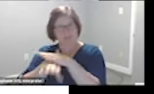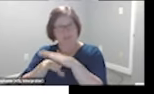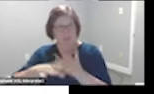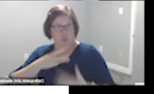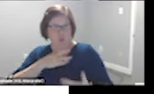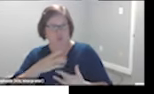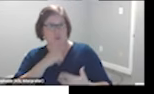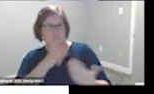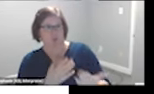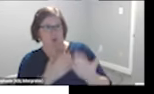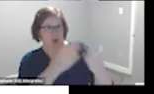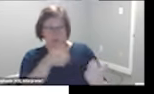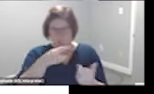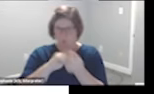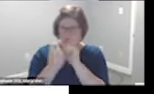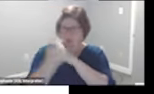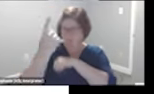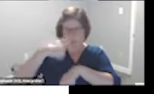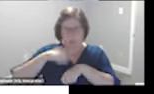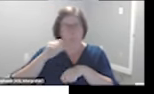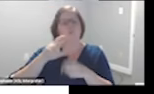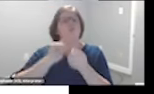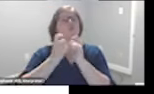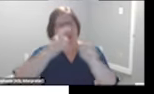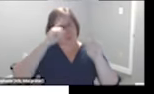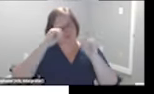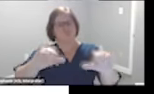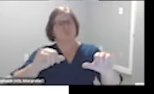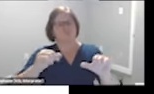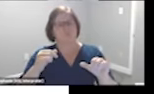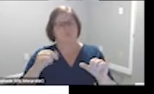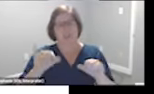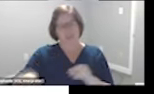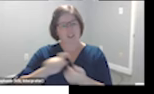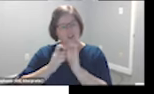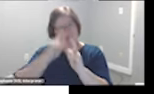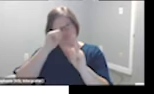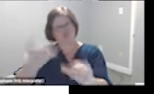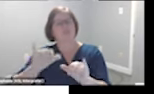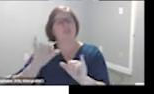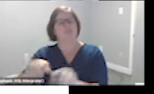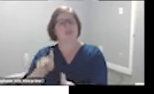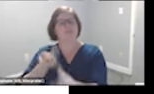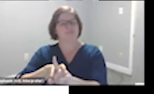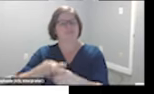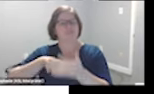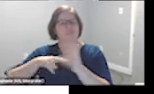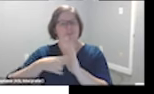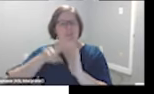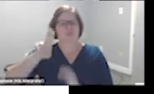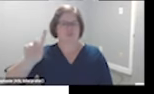a permanent change? Making that permanent change is what universal design is, and that's what I really encourage you all to